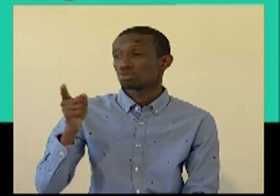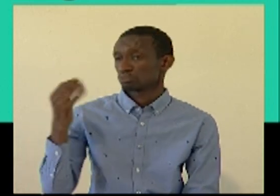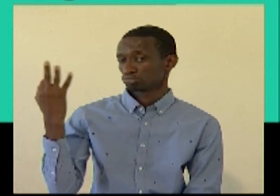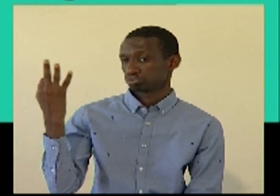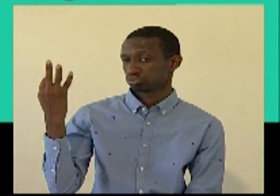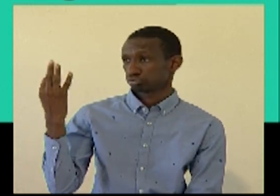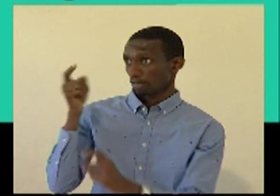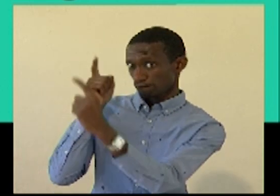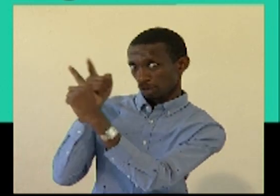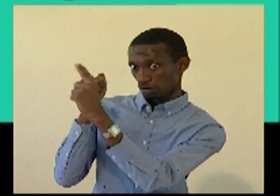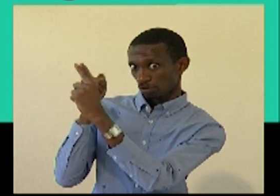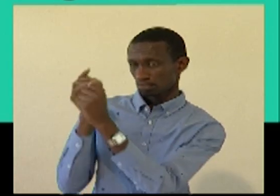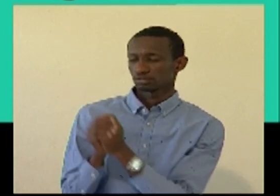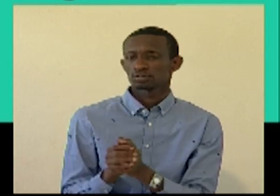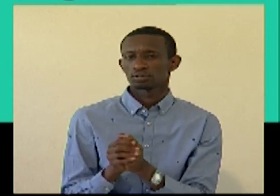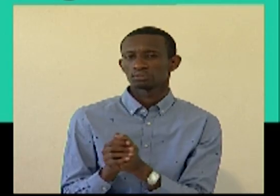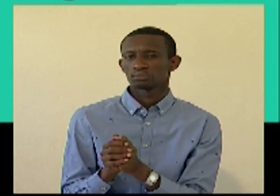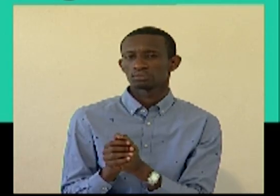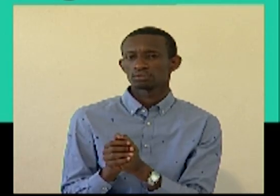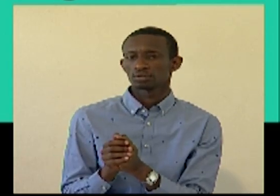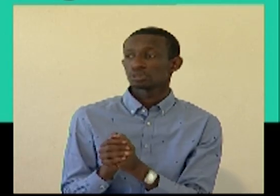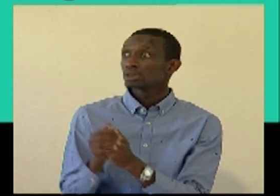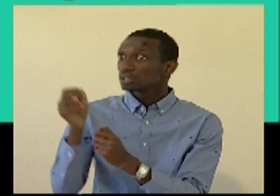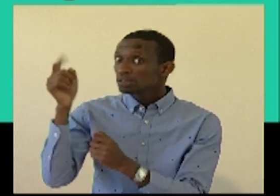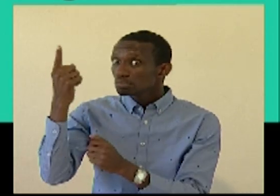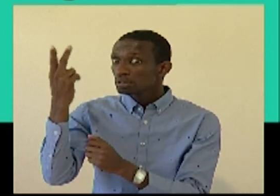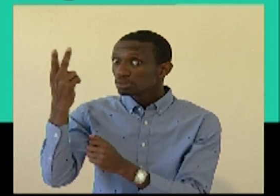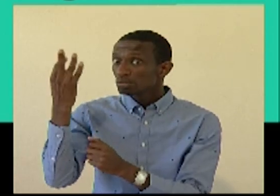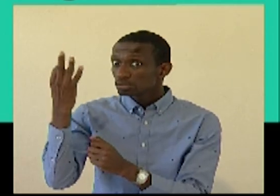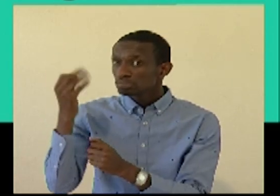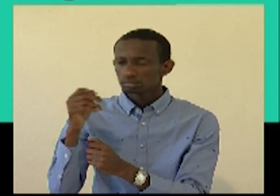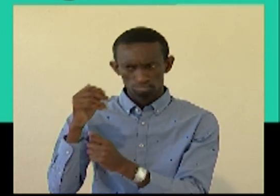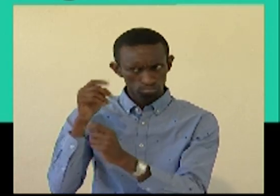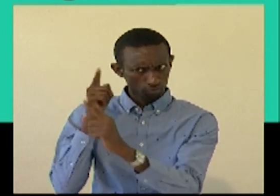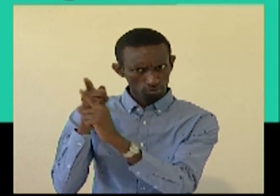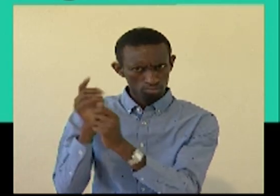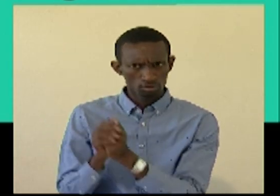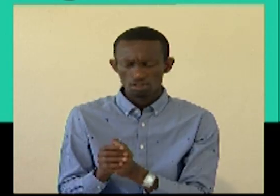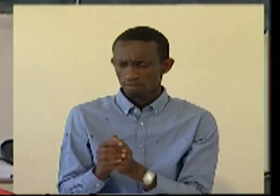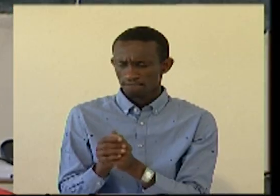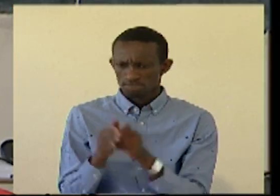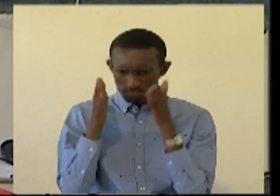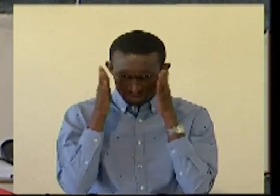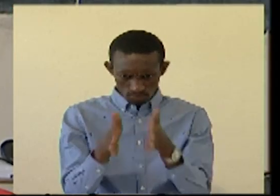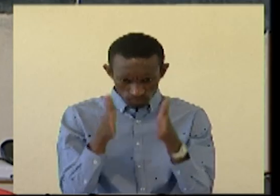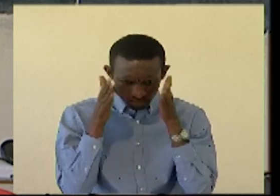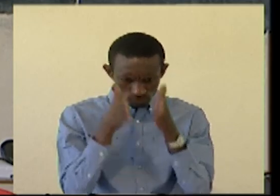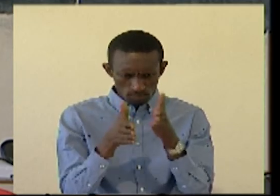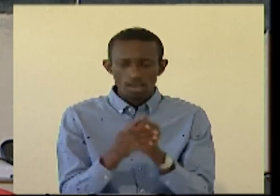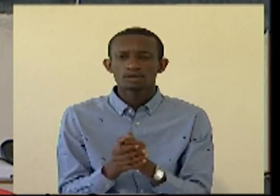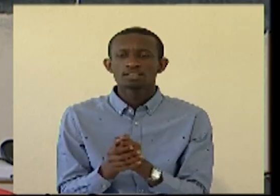be, the 2 objectives, the second and the third, will be focusing on the calculations, some